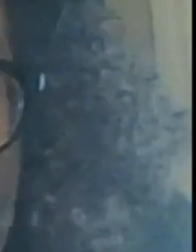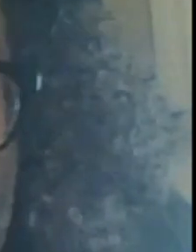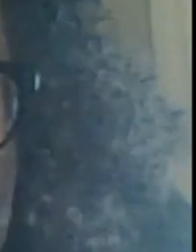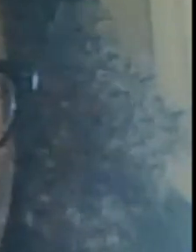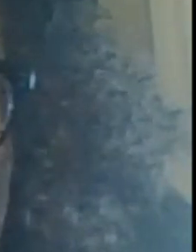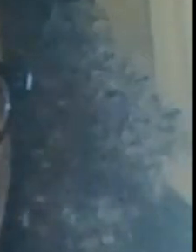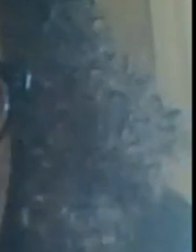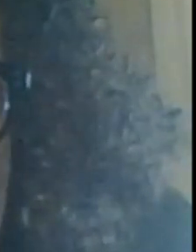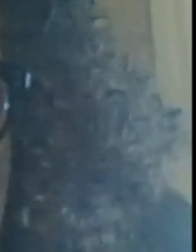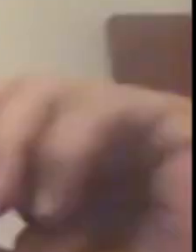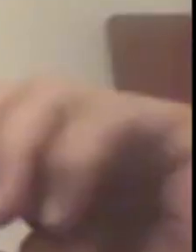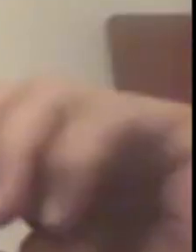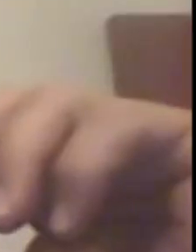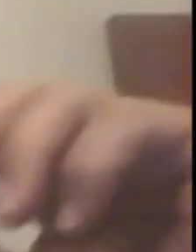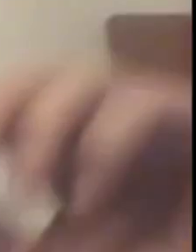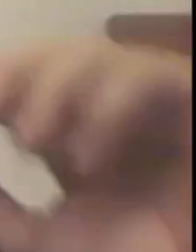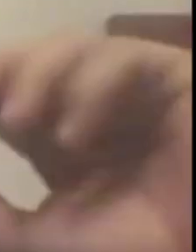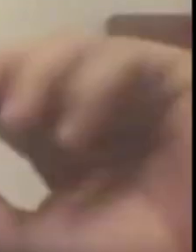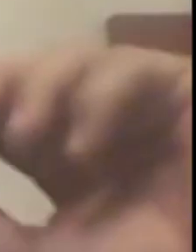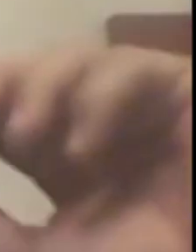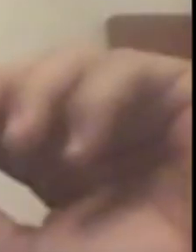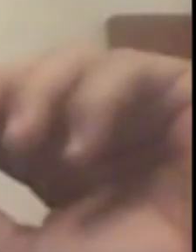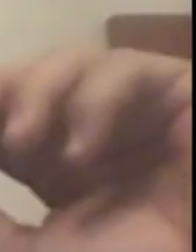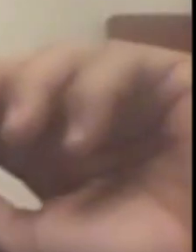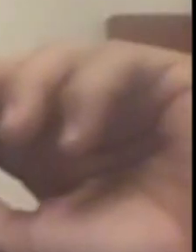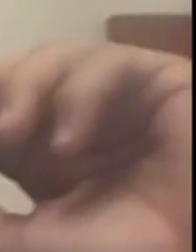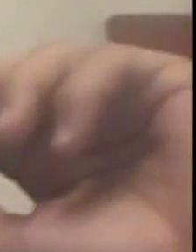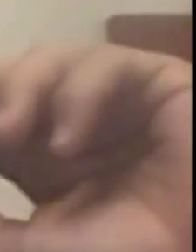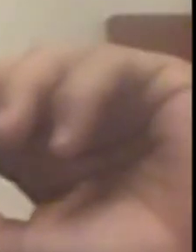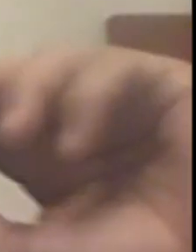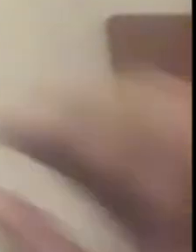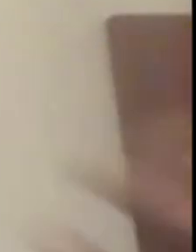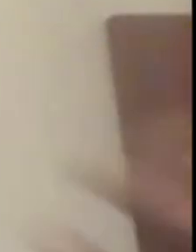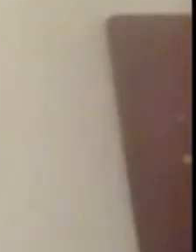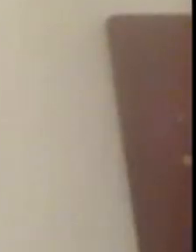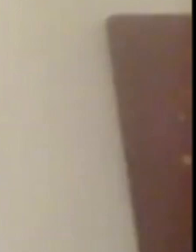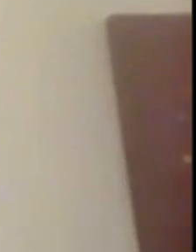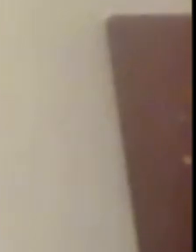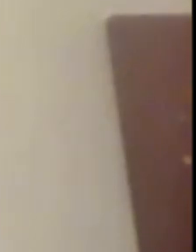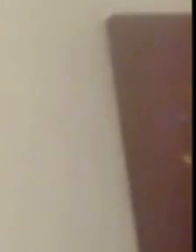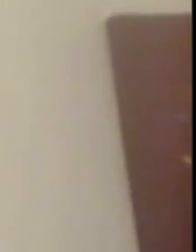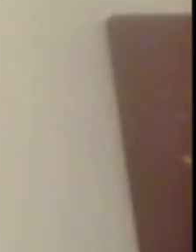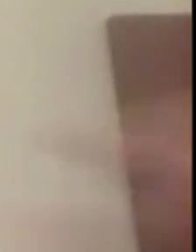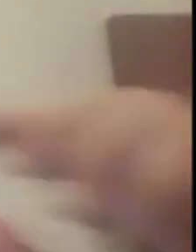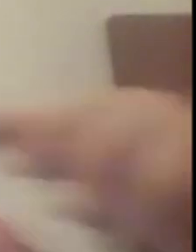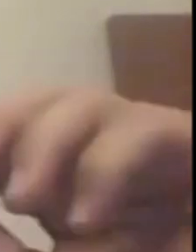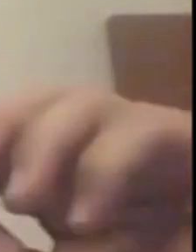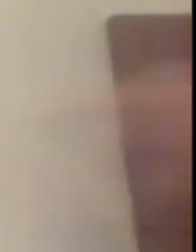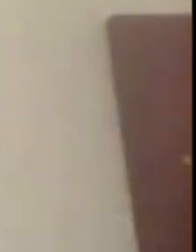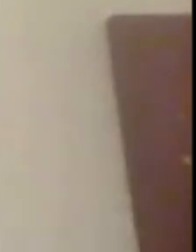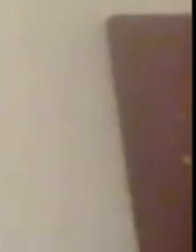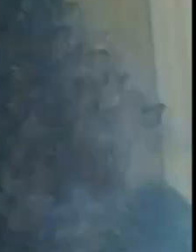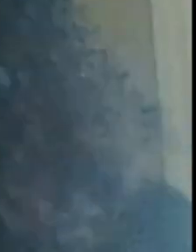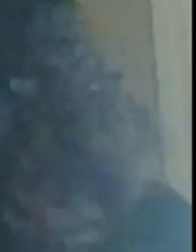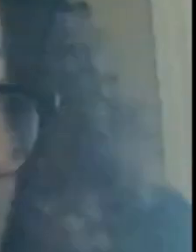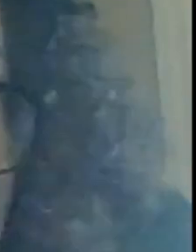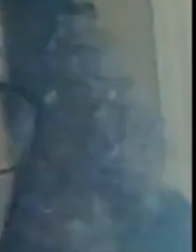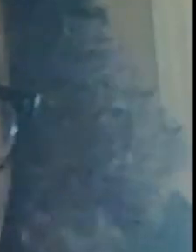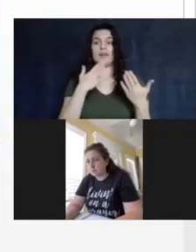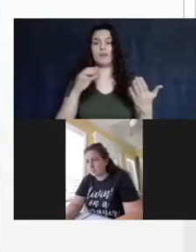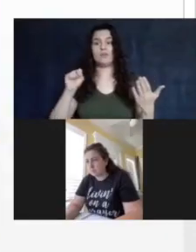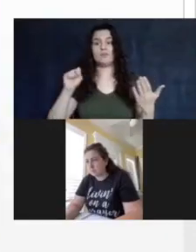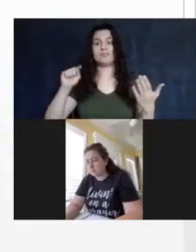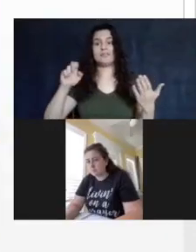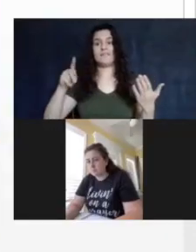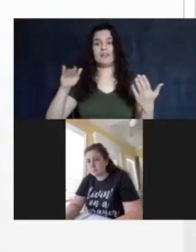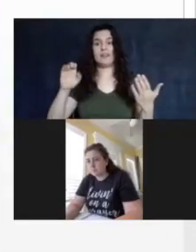us. Great. Thank you, Stephanie. Can everyone hear me okay? Make sure my audio is all right. Yeah, we got you.